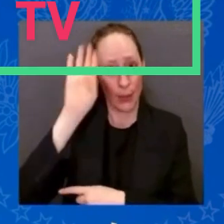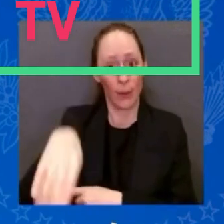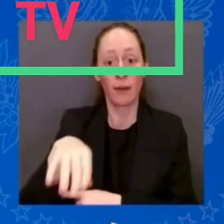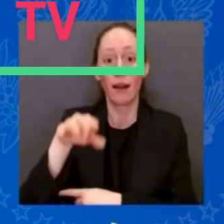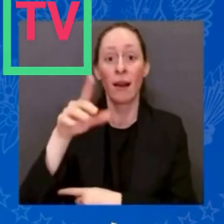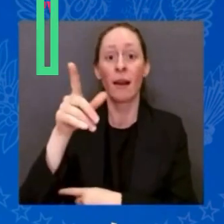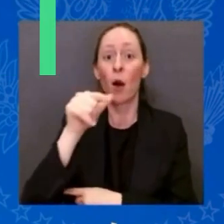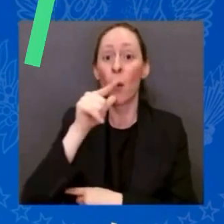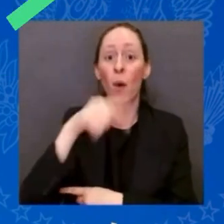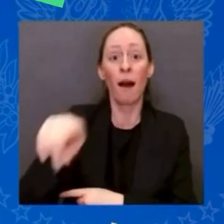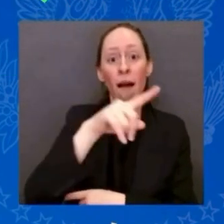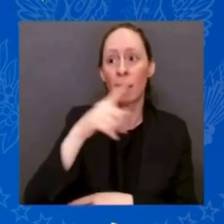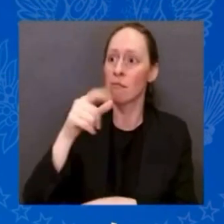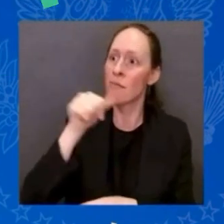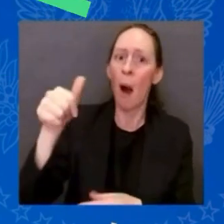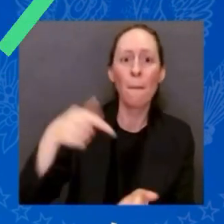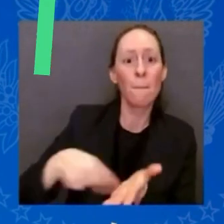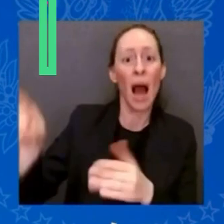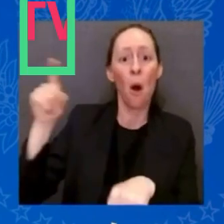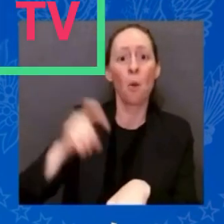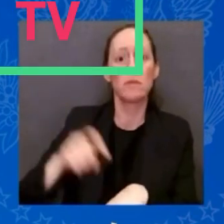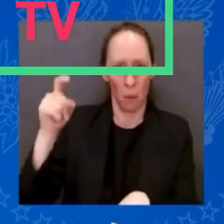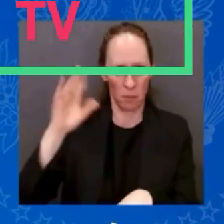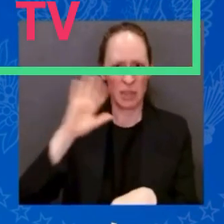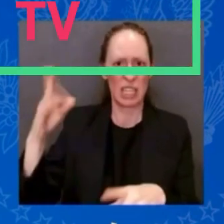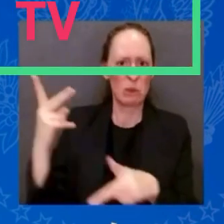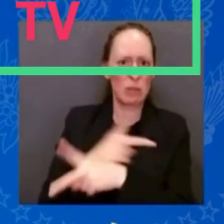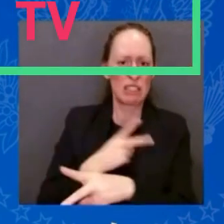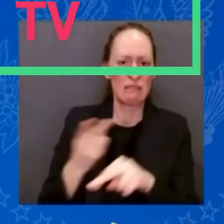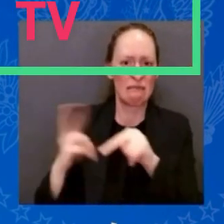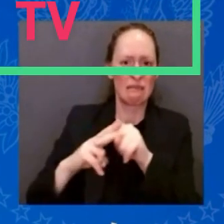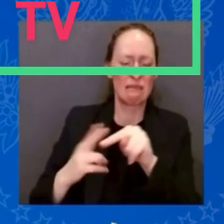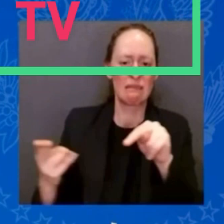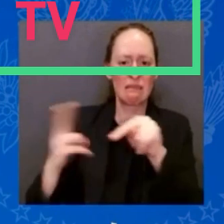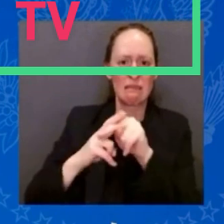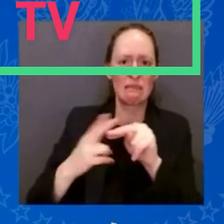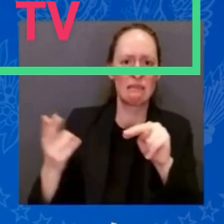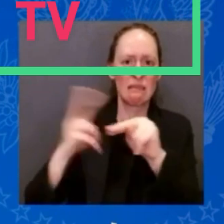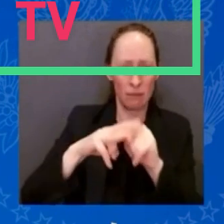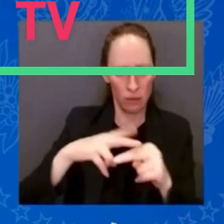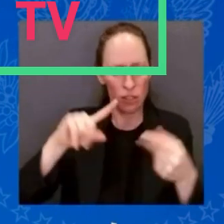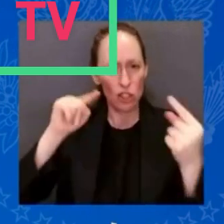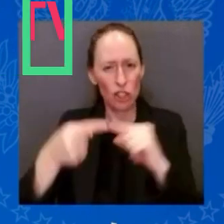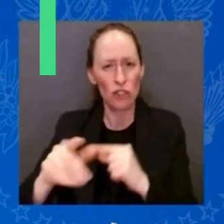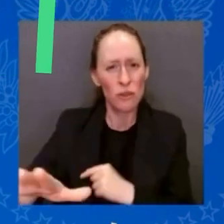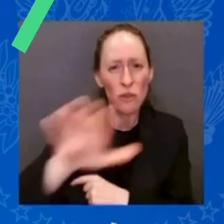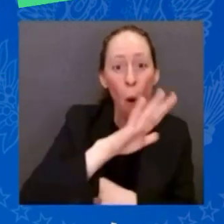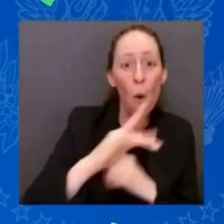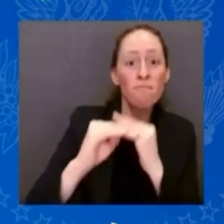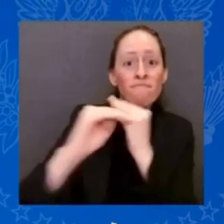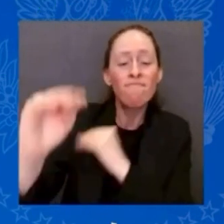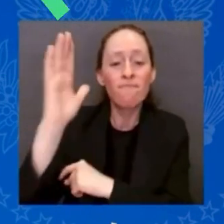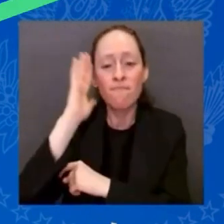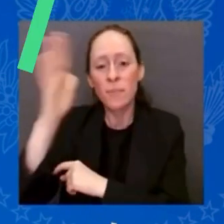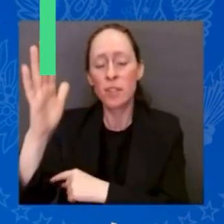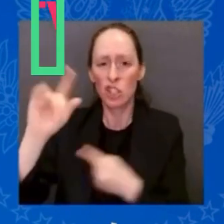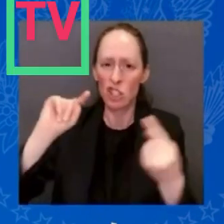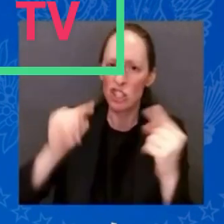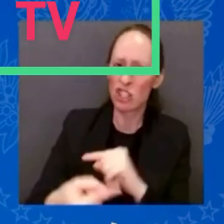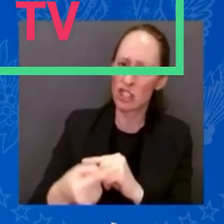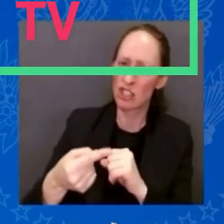without their financial it will hurt their financial security, and that's not good for them or the economy. That's why we're creating a